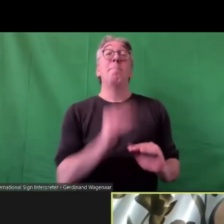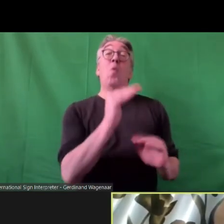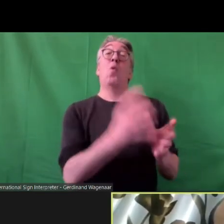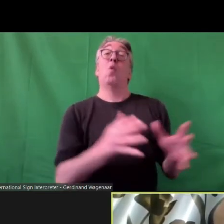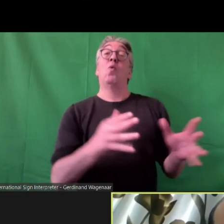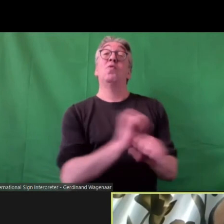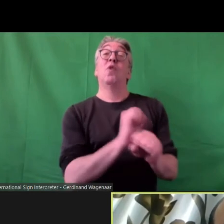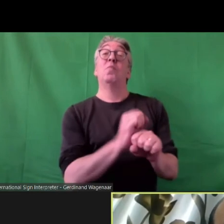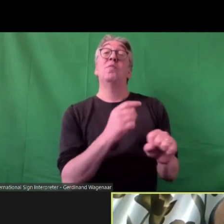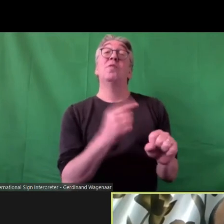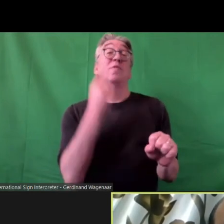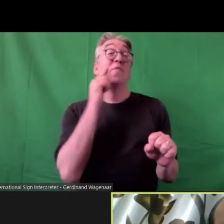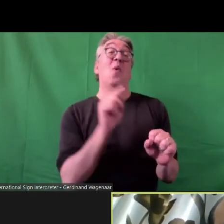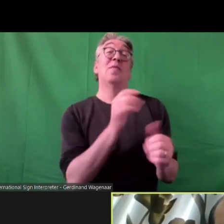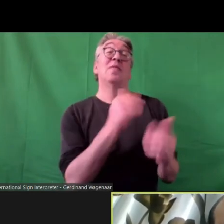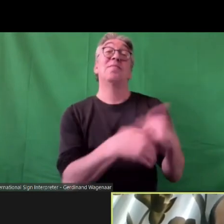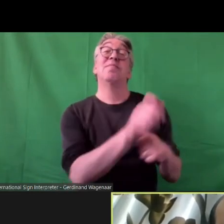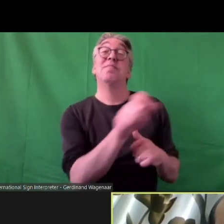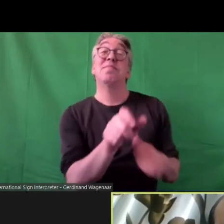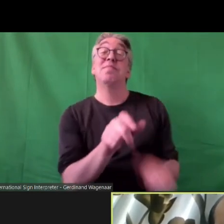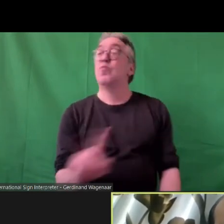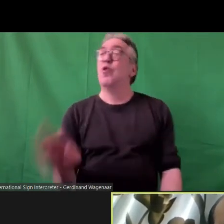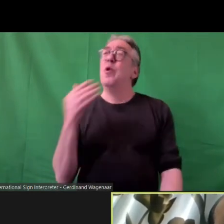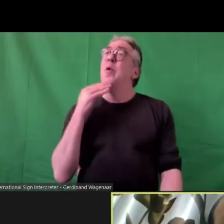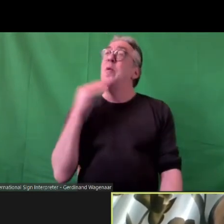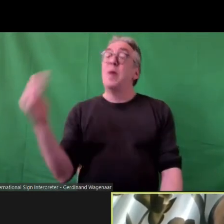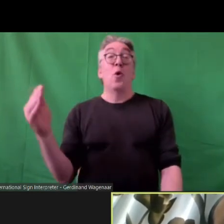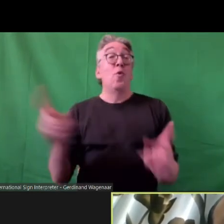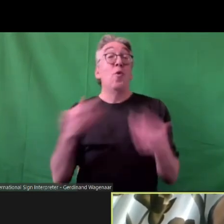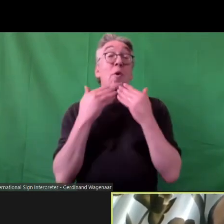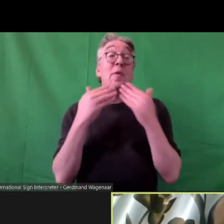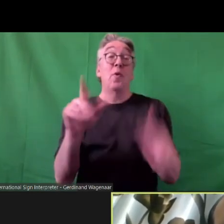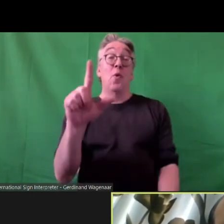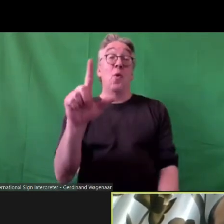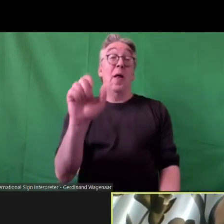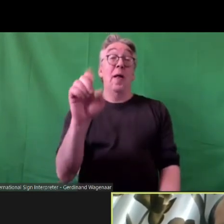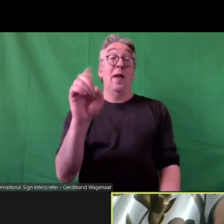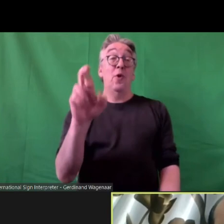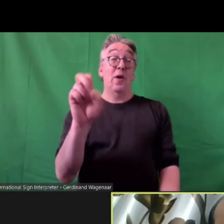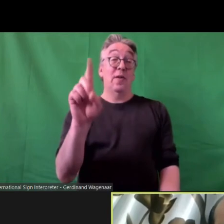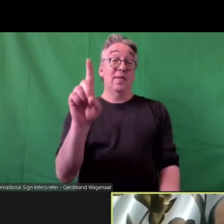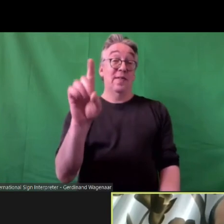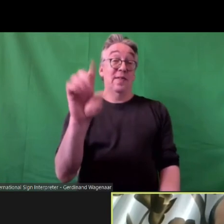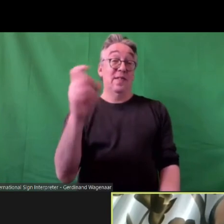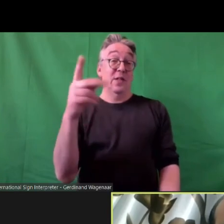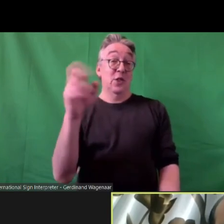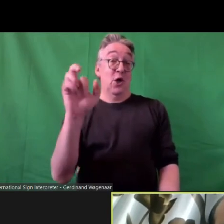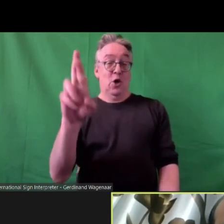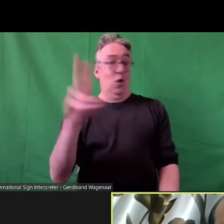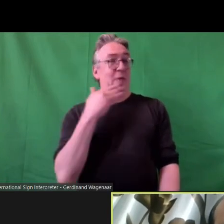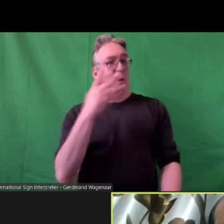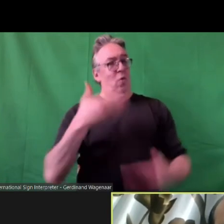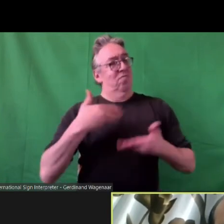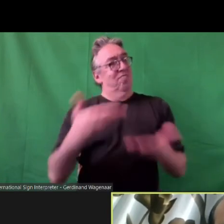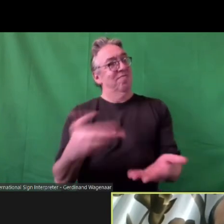Thank you very much, Jacqueline. And I would like to say thank you to the Leonard Cheshire Disability for inviting me as a panelist.